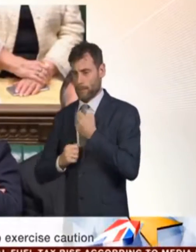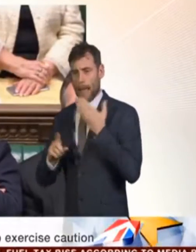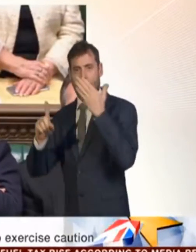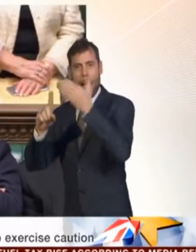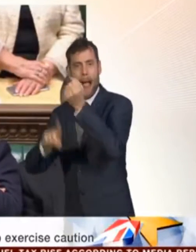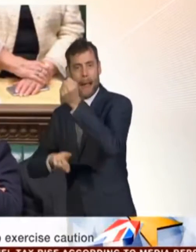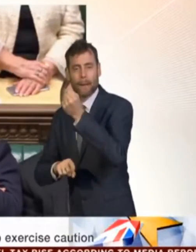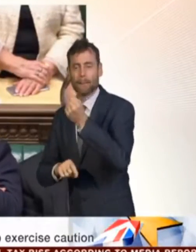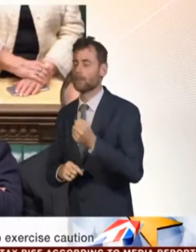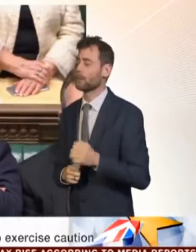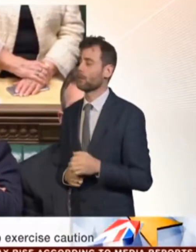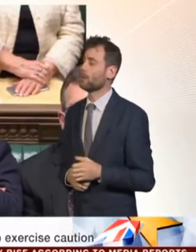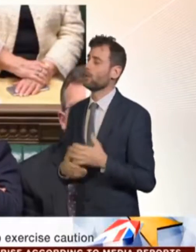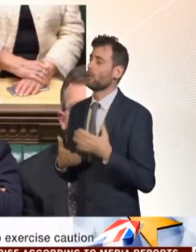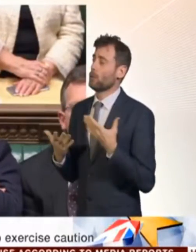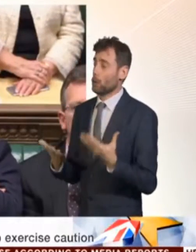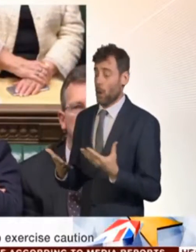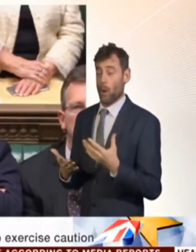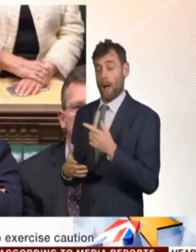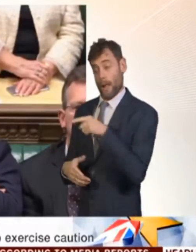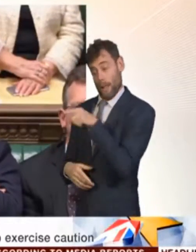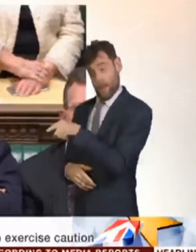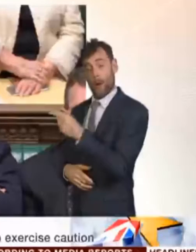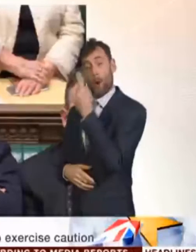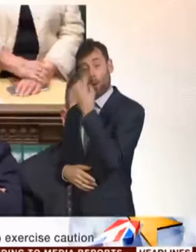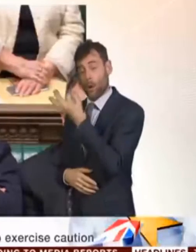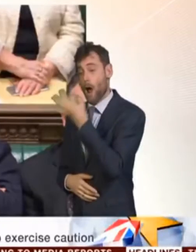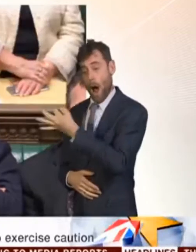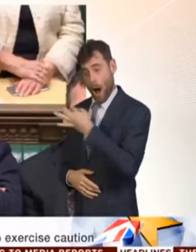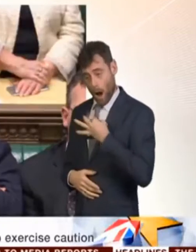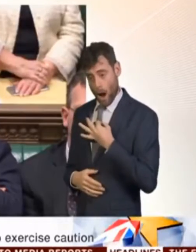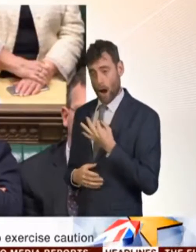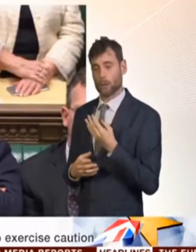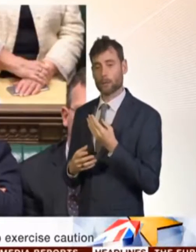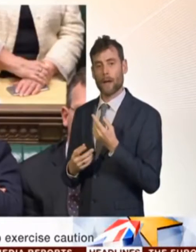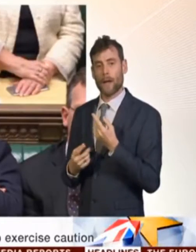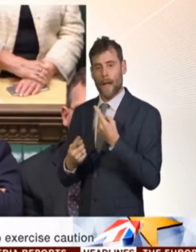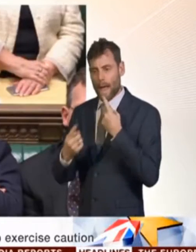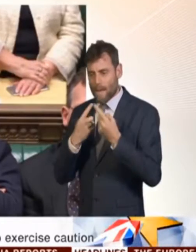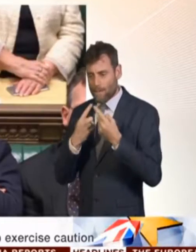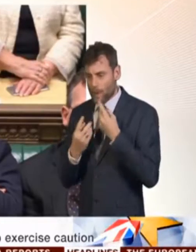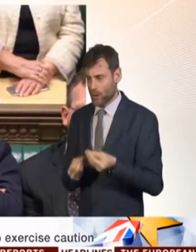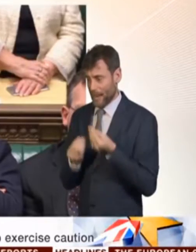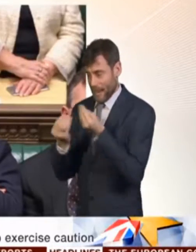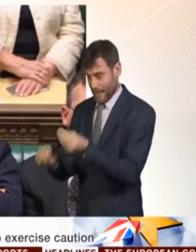humble address, information that could compromise national security.